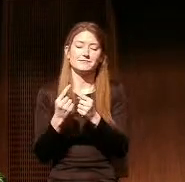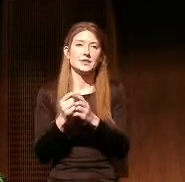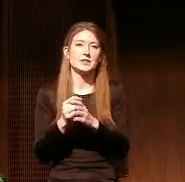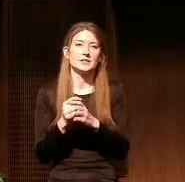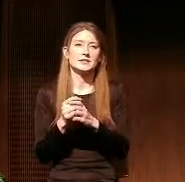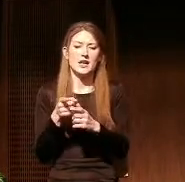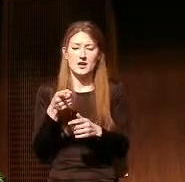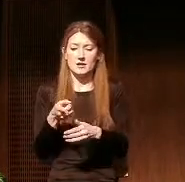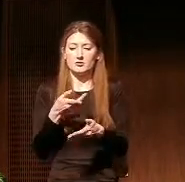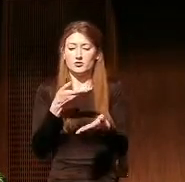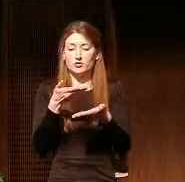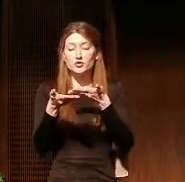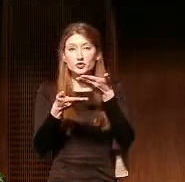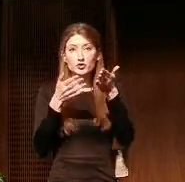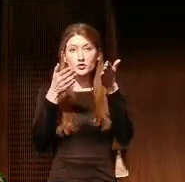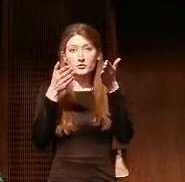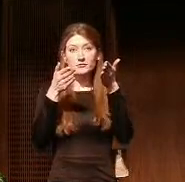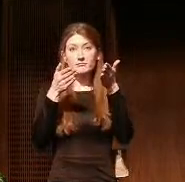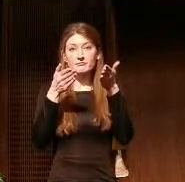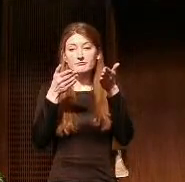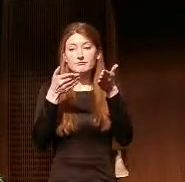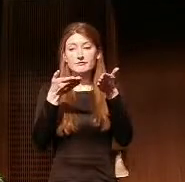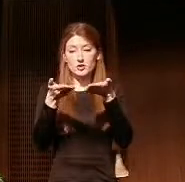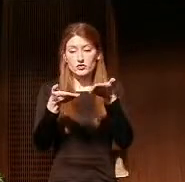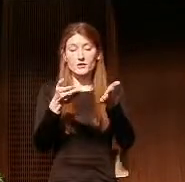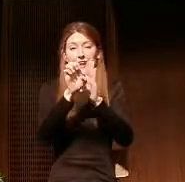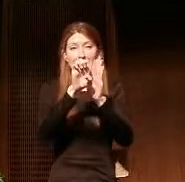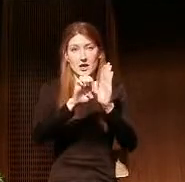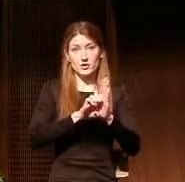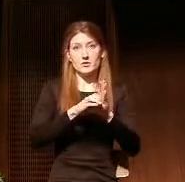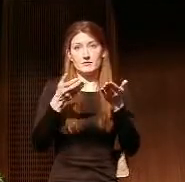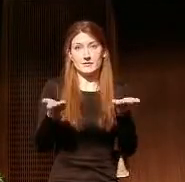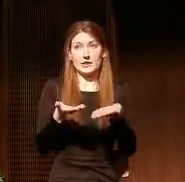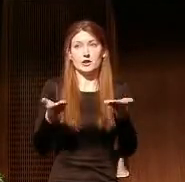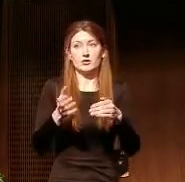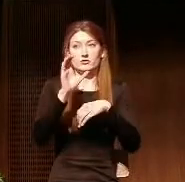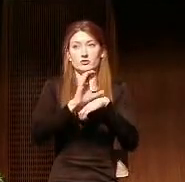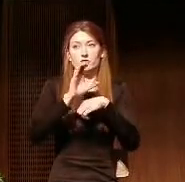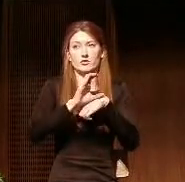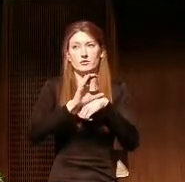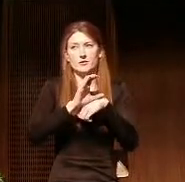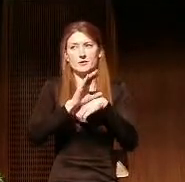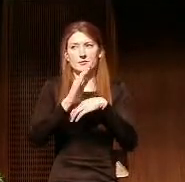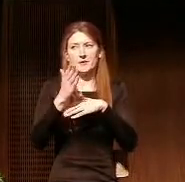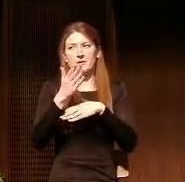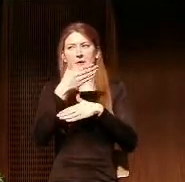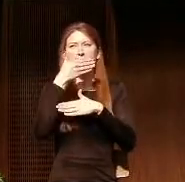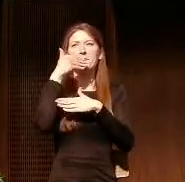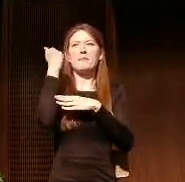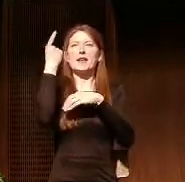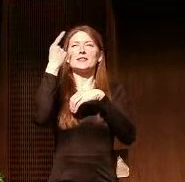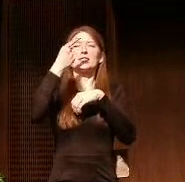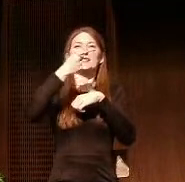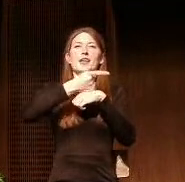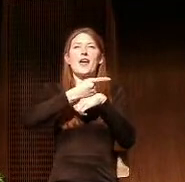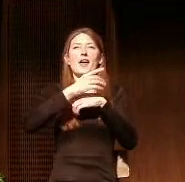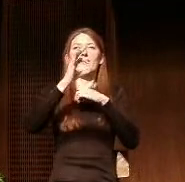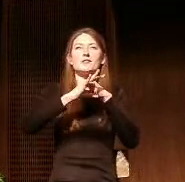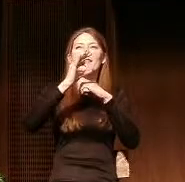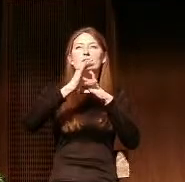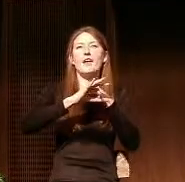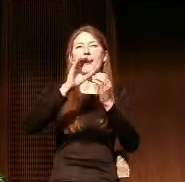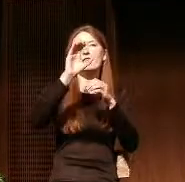Serving as an elder of this church during the, I'll tell you, kind of the heyday of the Sunset Congregation